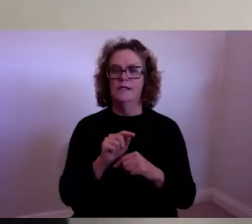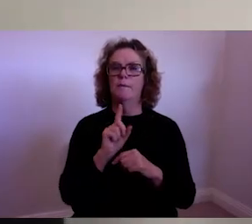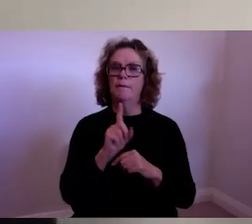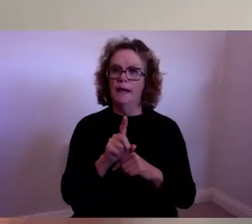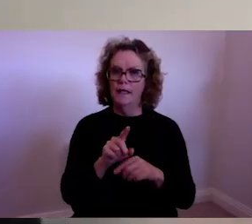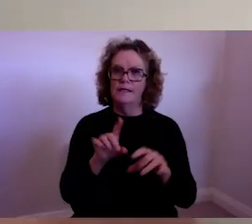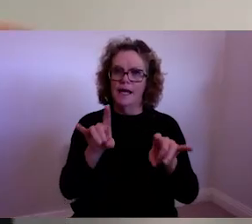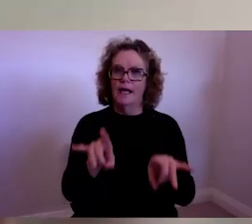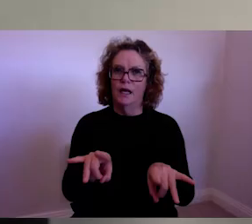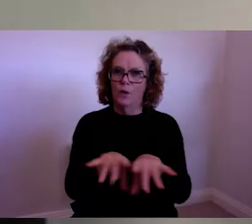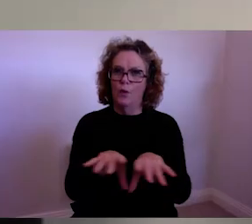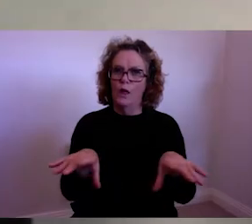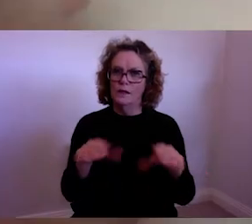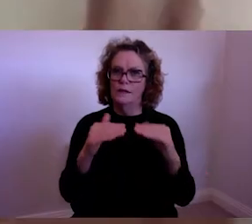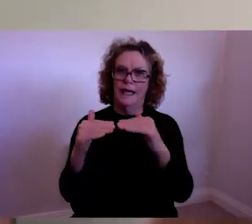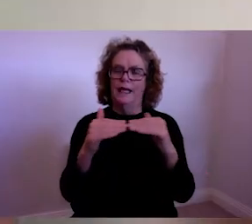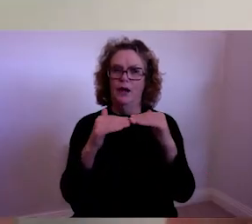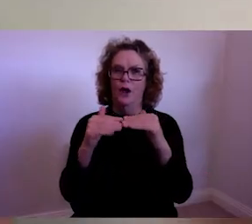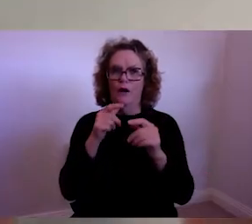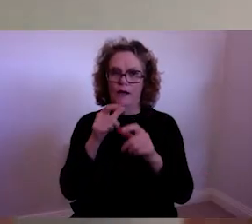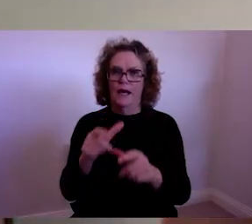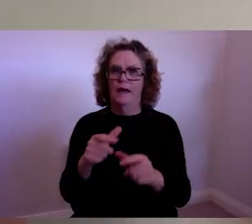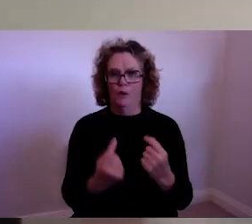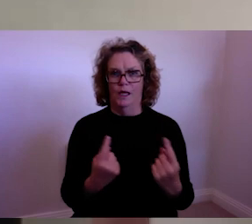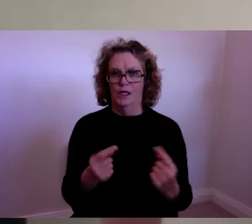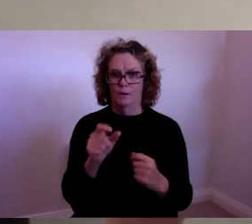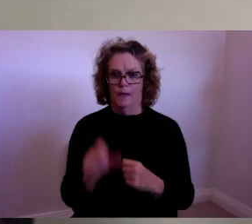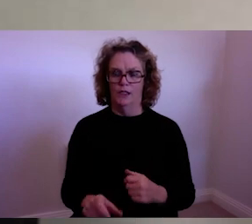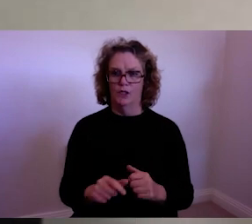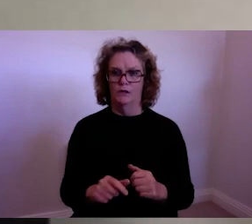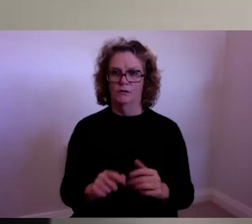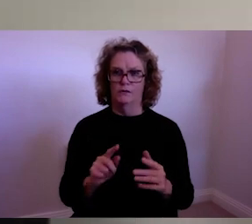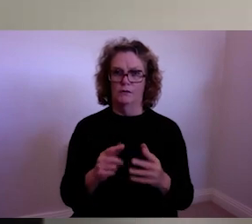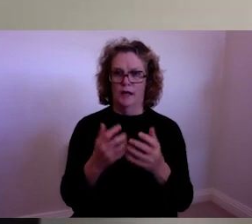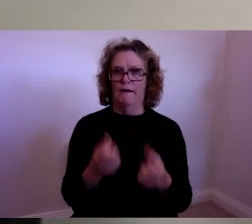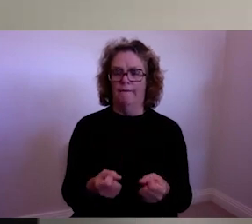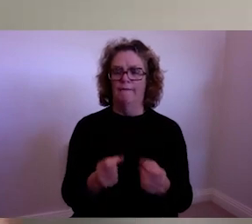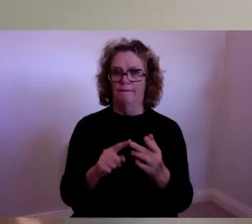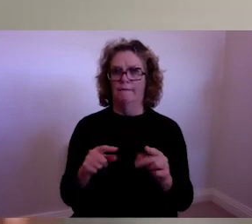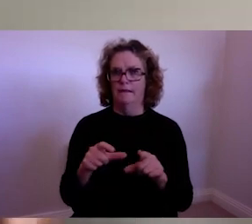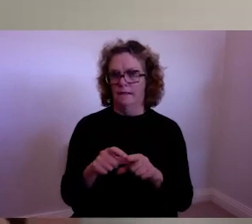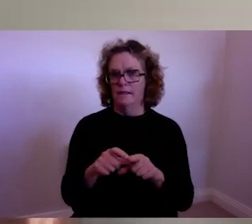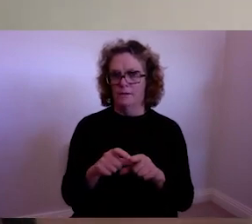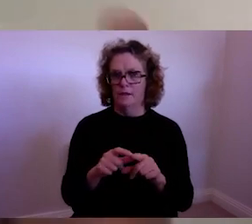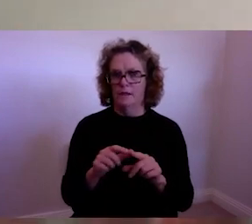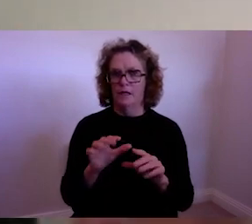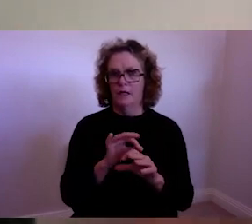of our patients, to disarm any feelings of stigma or